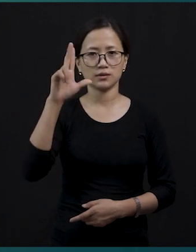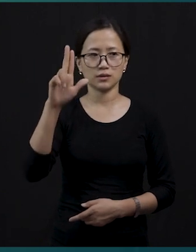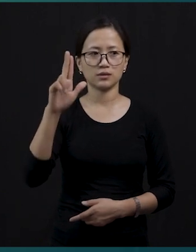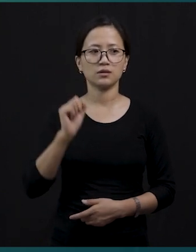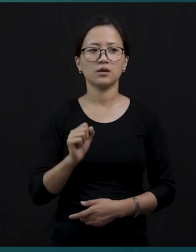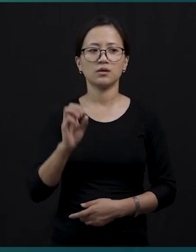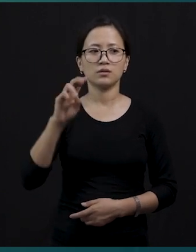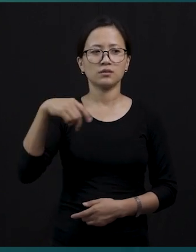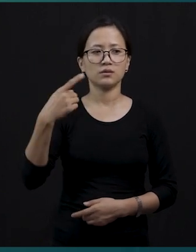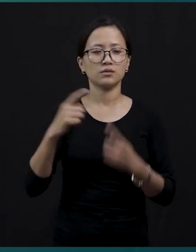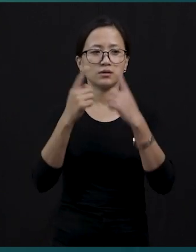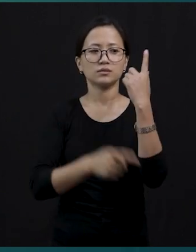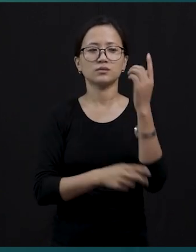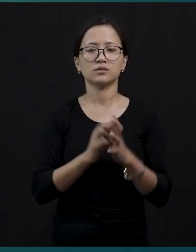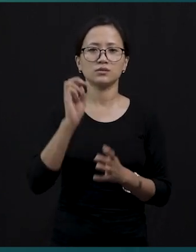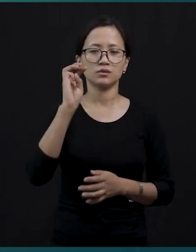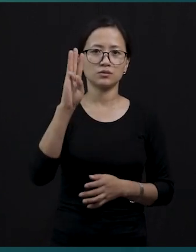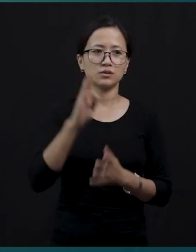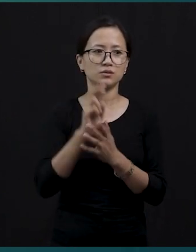3,218. And the last one you have